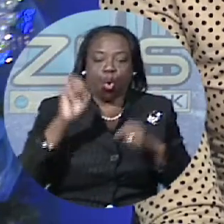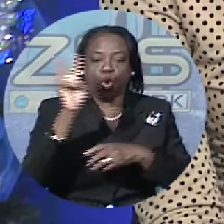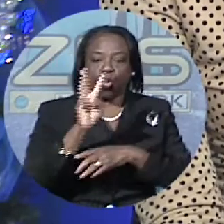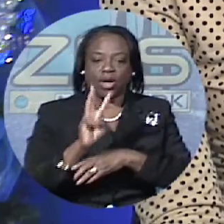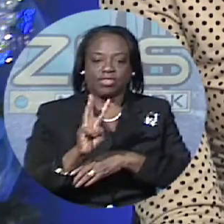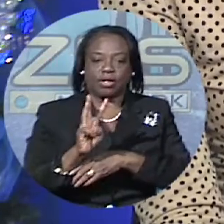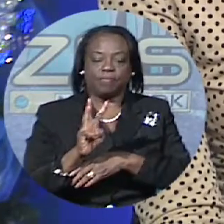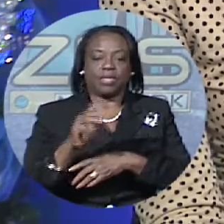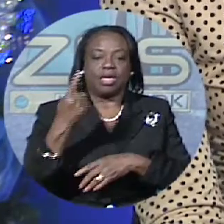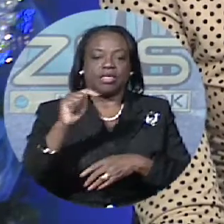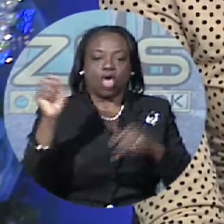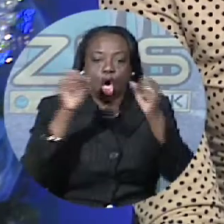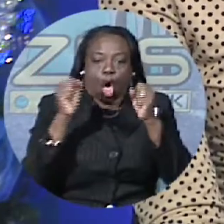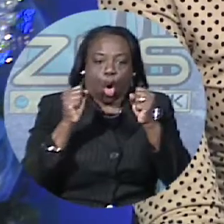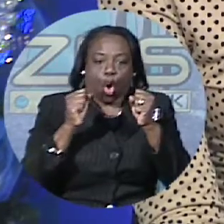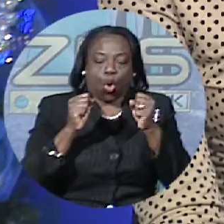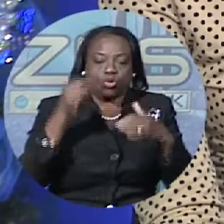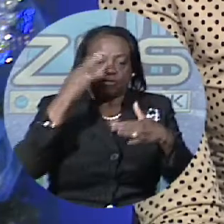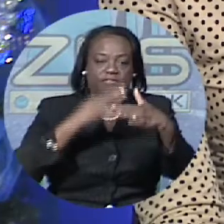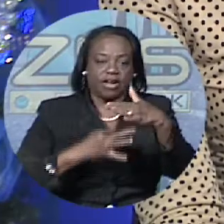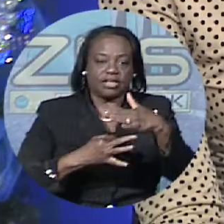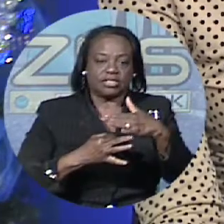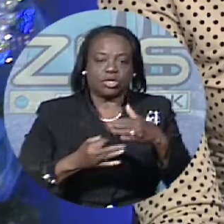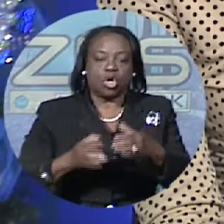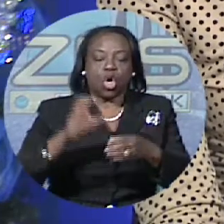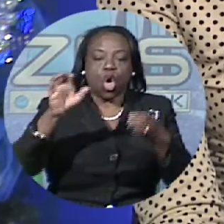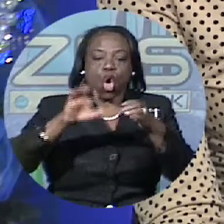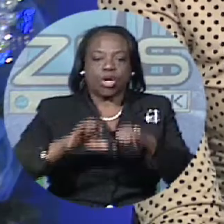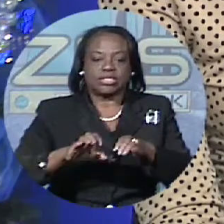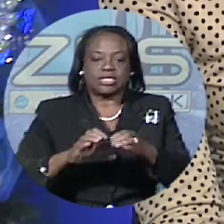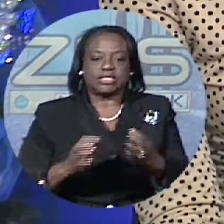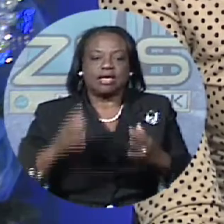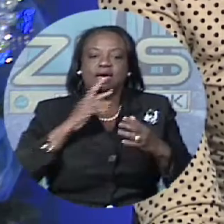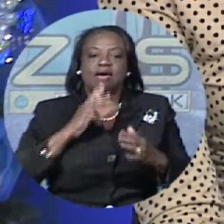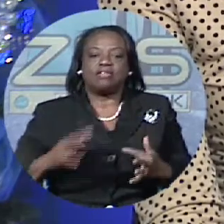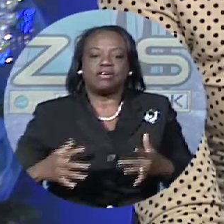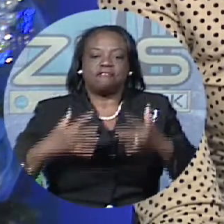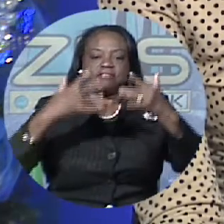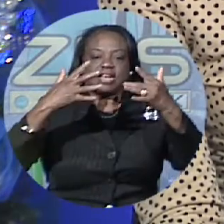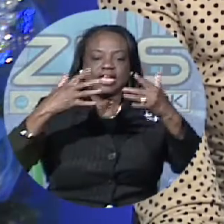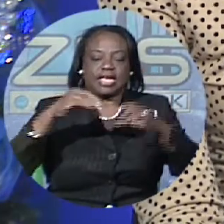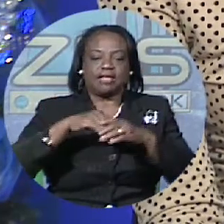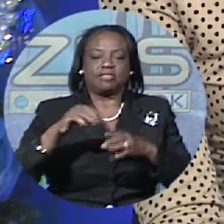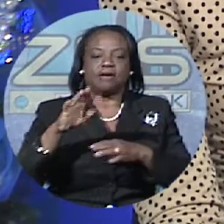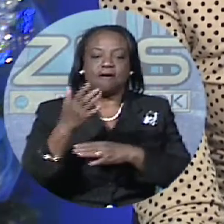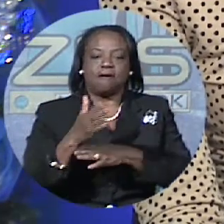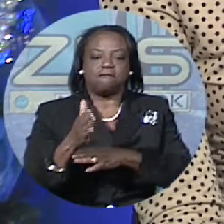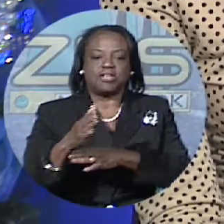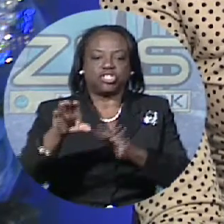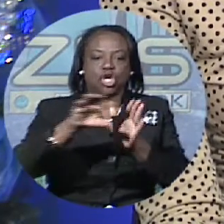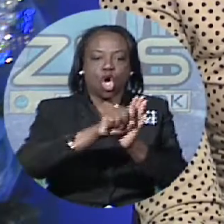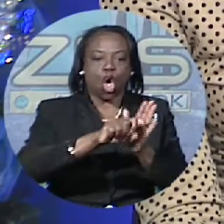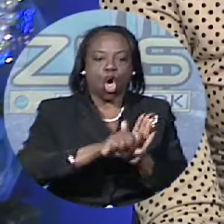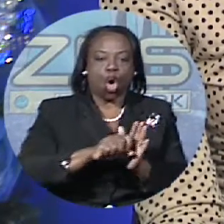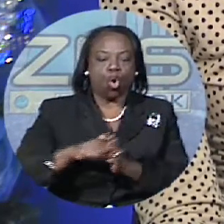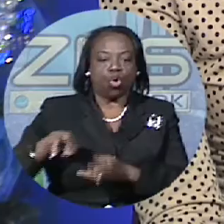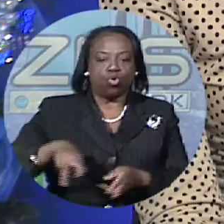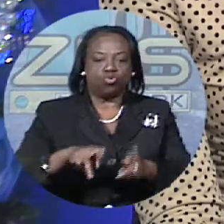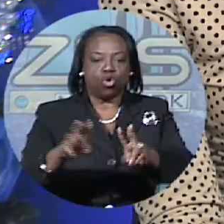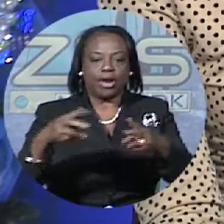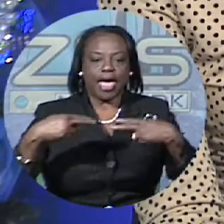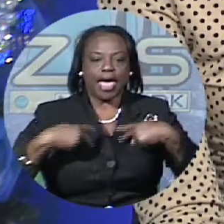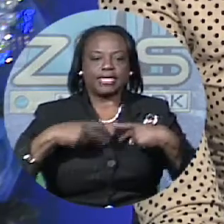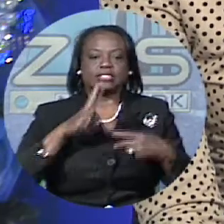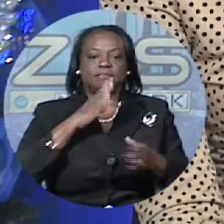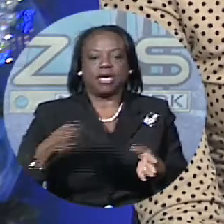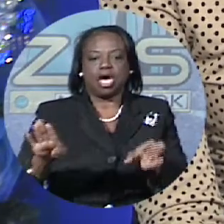front is what caused flooding at the Fishing Hole Road, which connects Freeport to the west end of the island. That road had to be closed for the safety